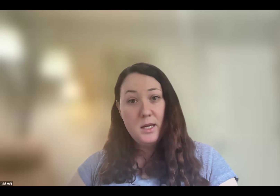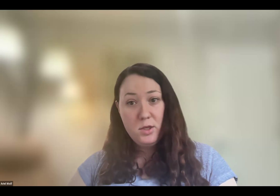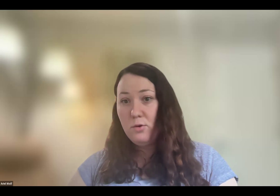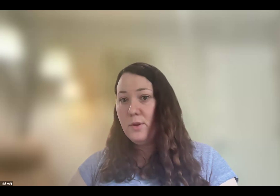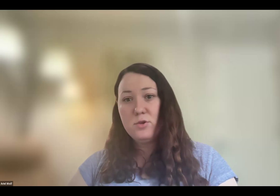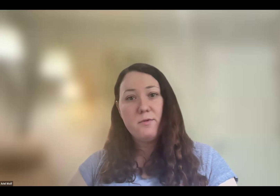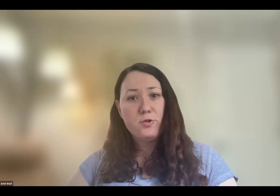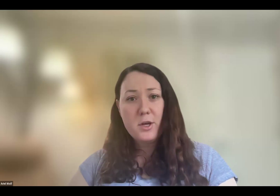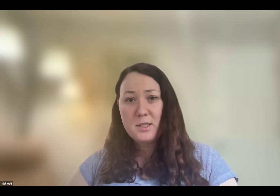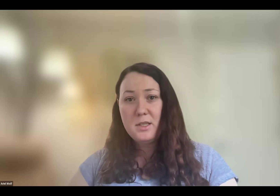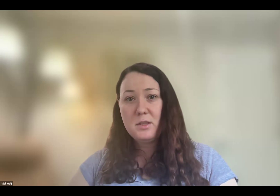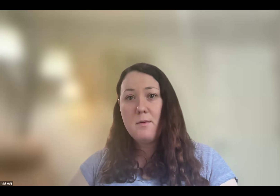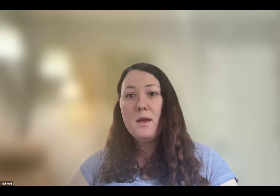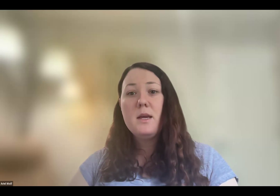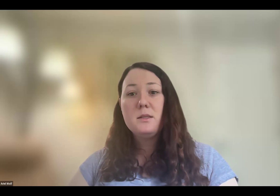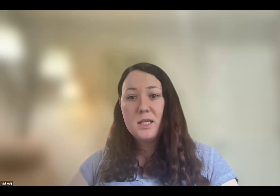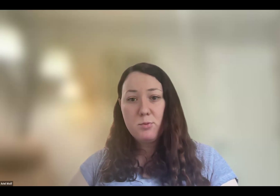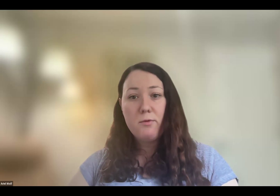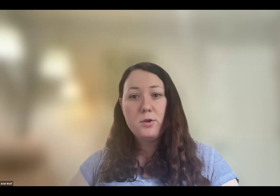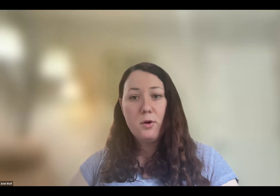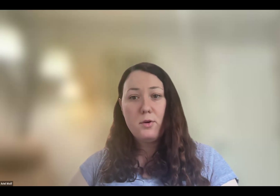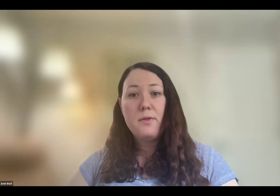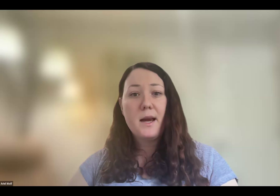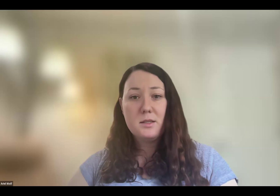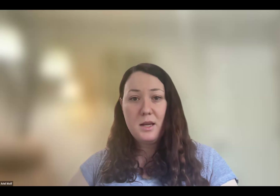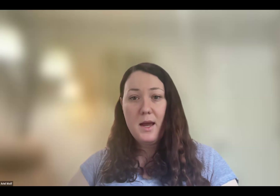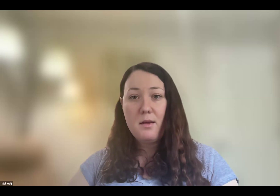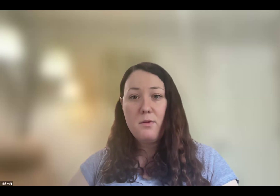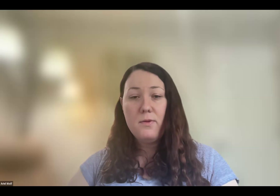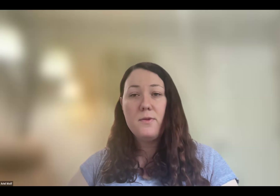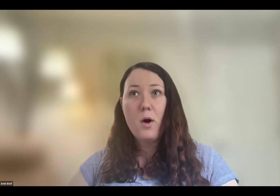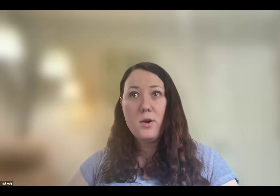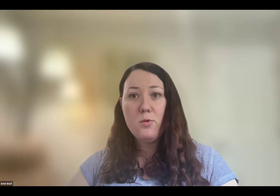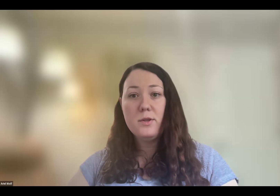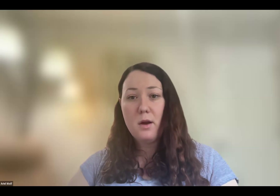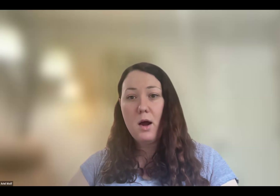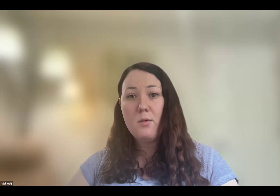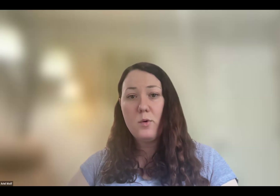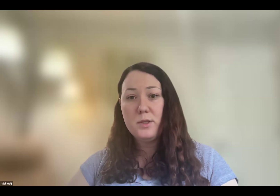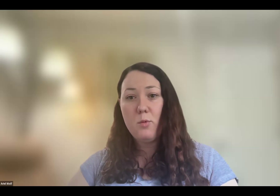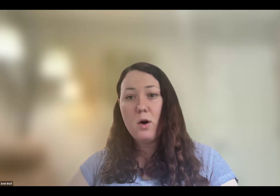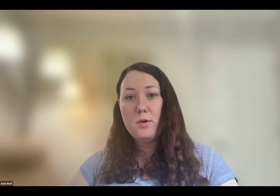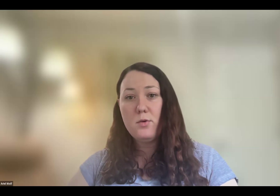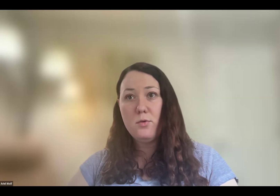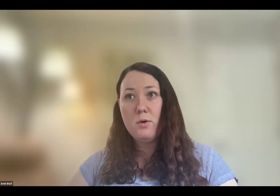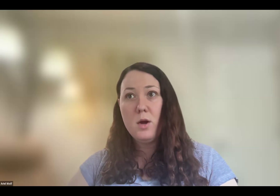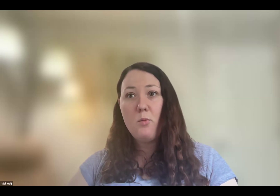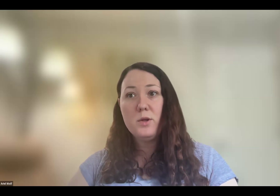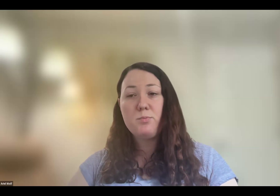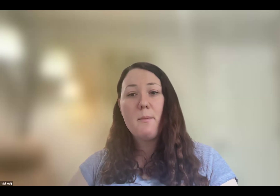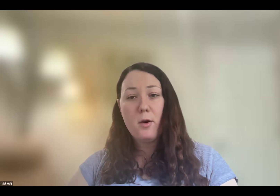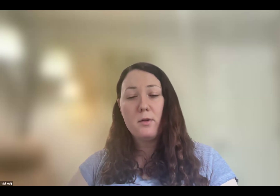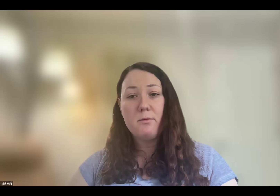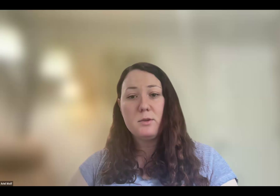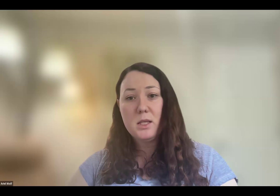processed into the juvenile justice system. 6 were returned the next day. The one who was not was the one who